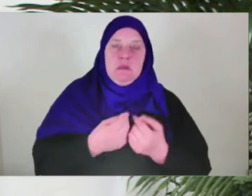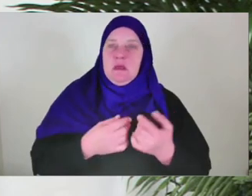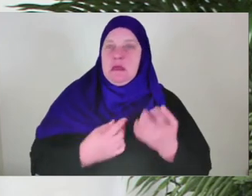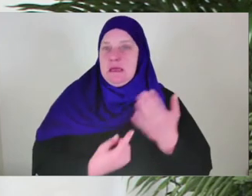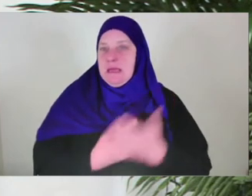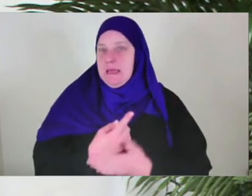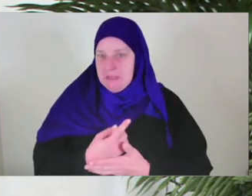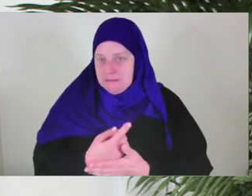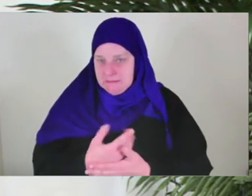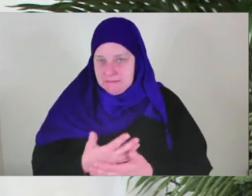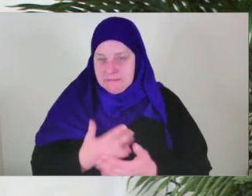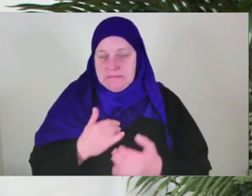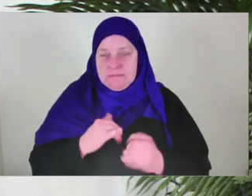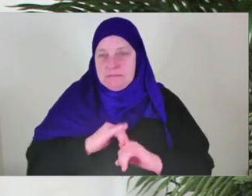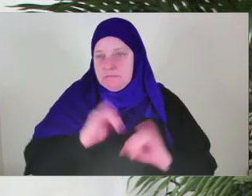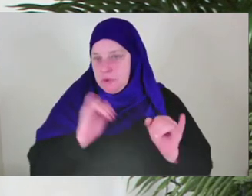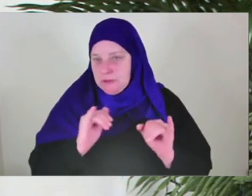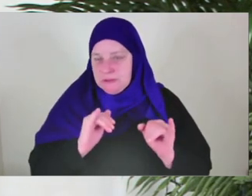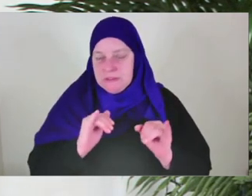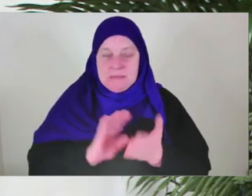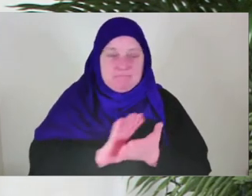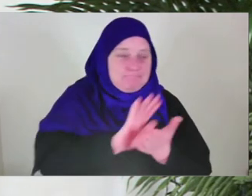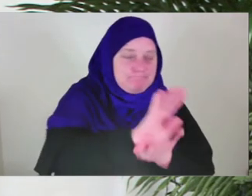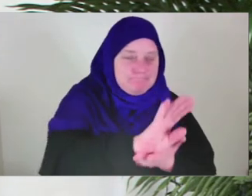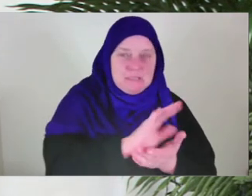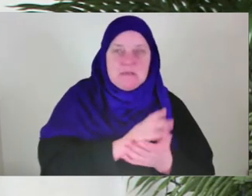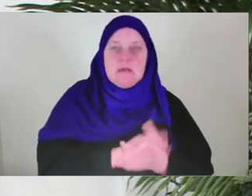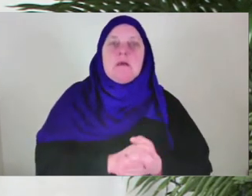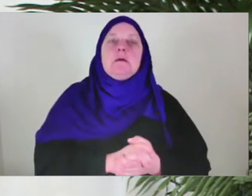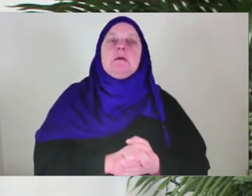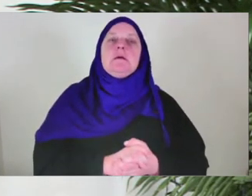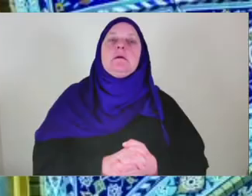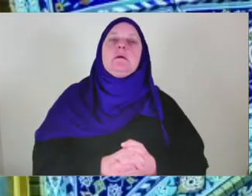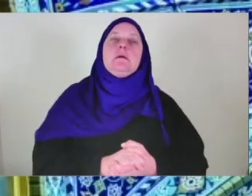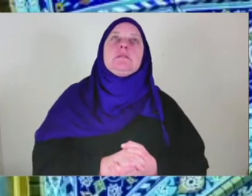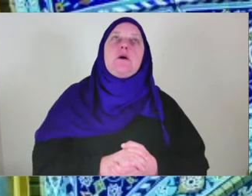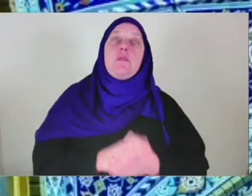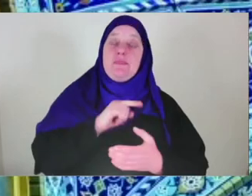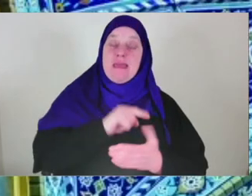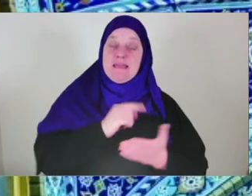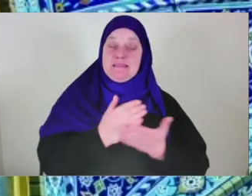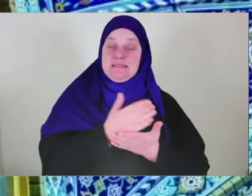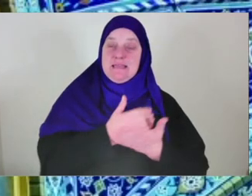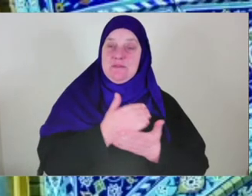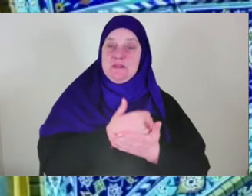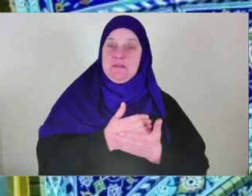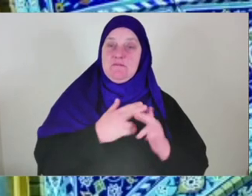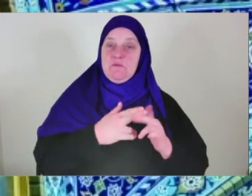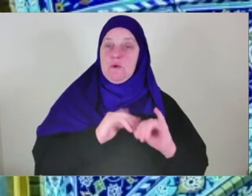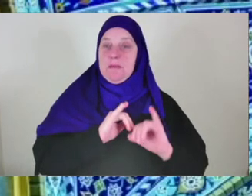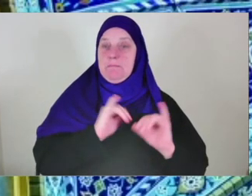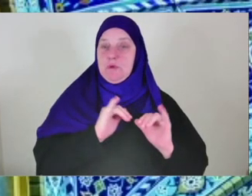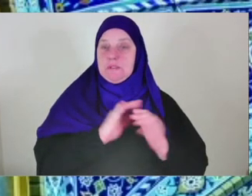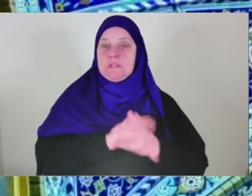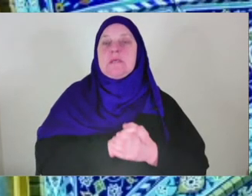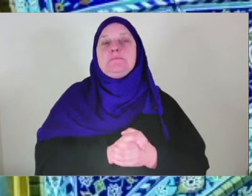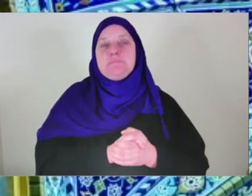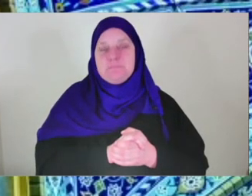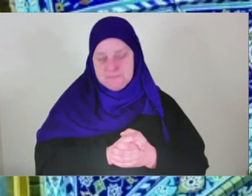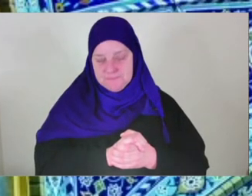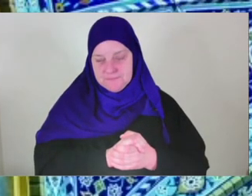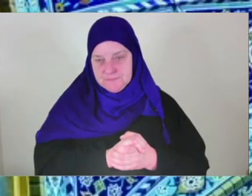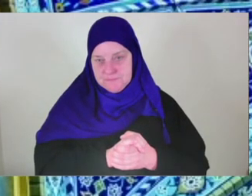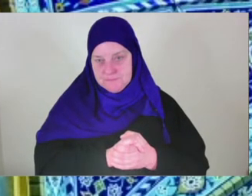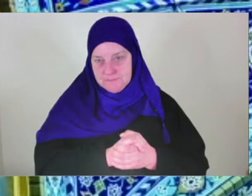receive healthcare or anything else. Does Khums also apply to that? All right. This is what we call it,